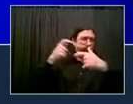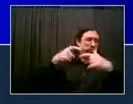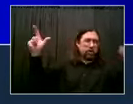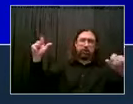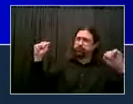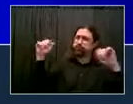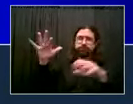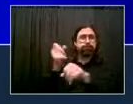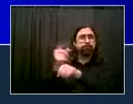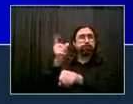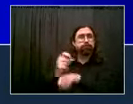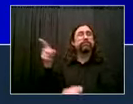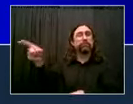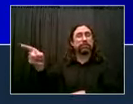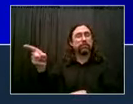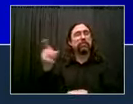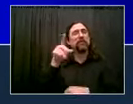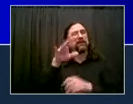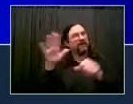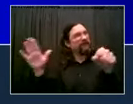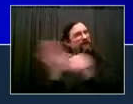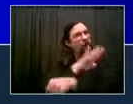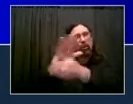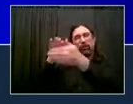Thee Stallion fans. Here's your opportunity.